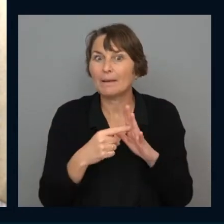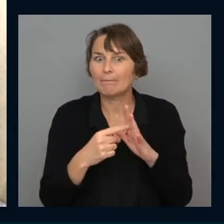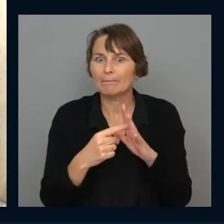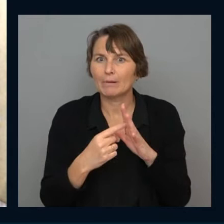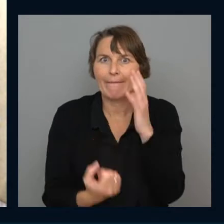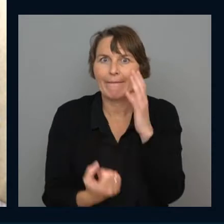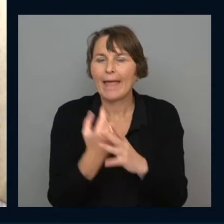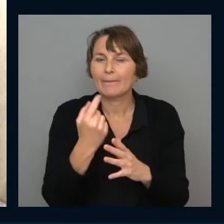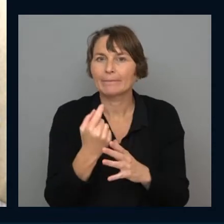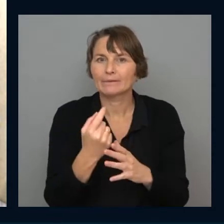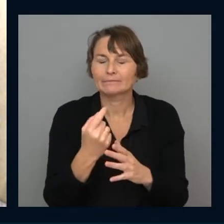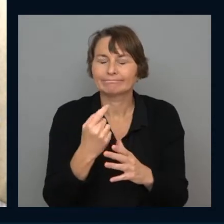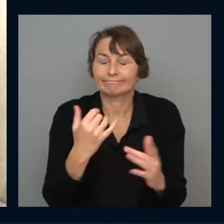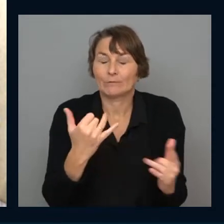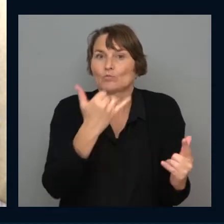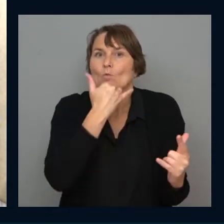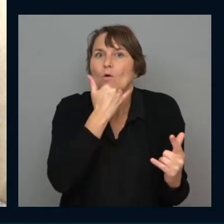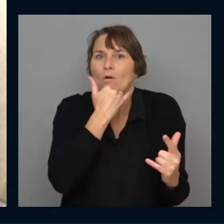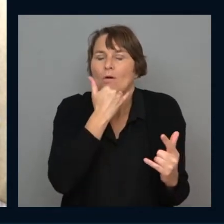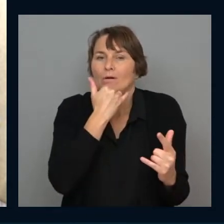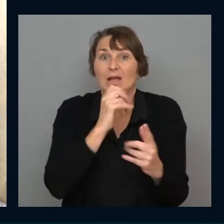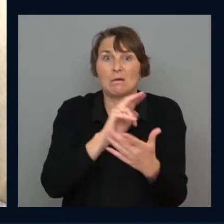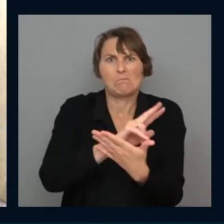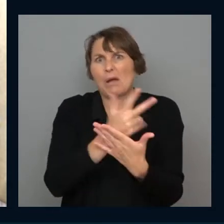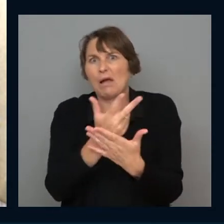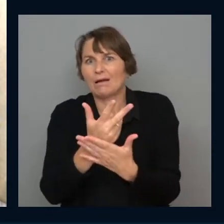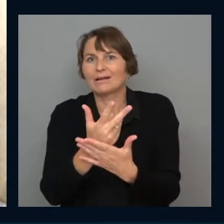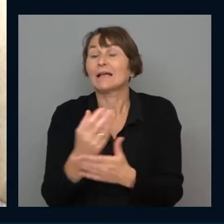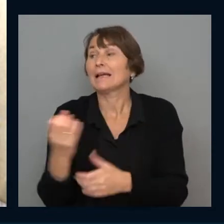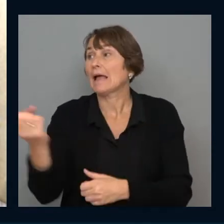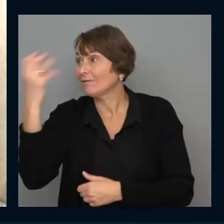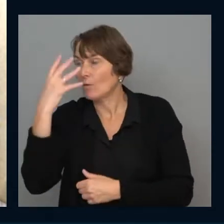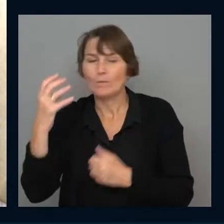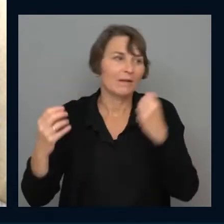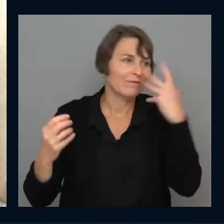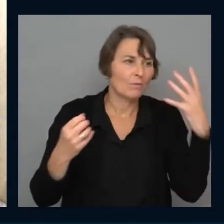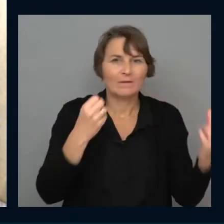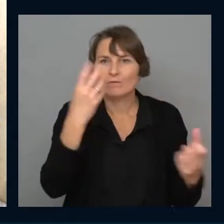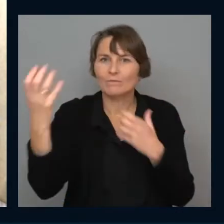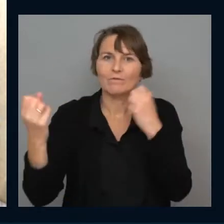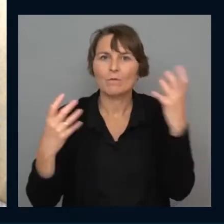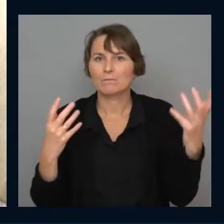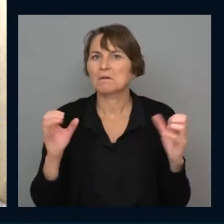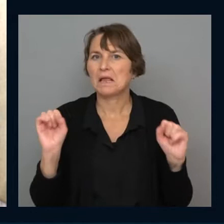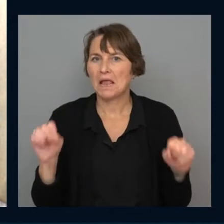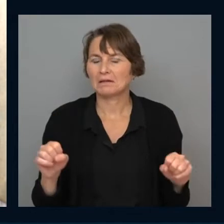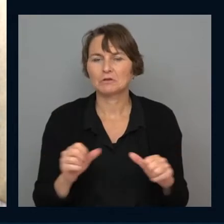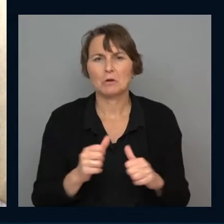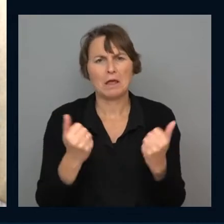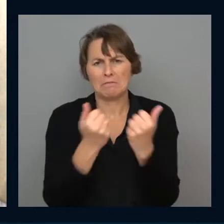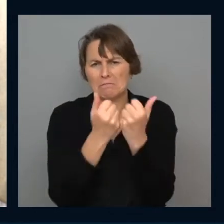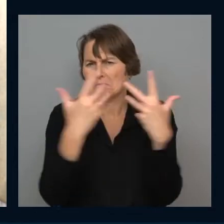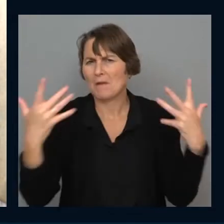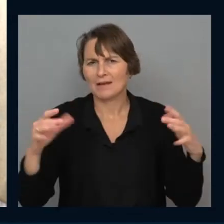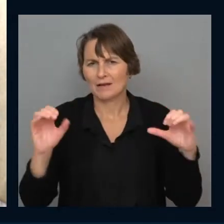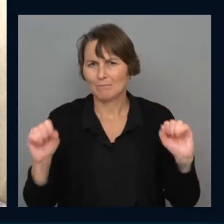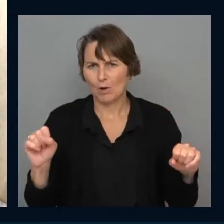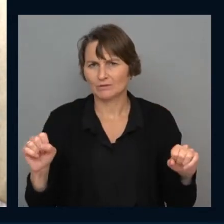of boards is massive because it helps the whole team out. Yeah, one thing that I really love inside